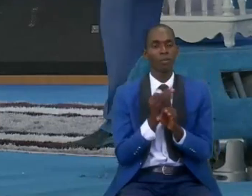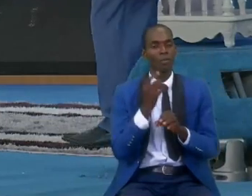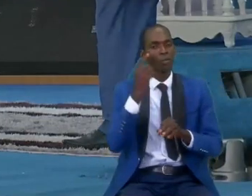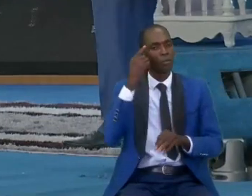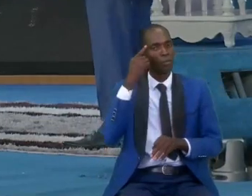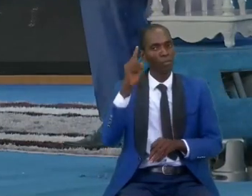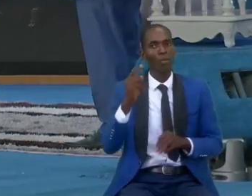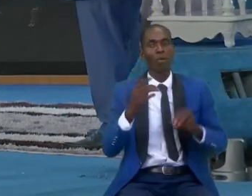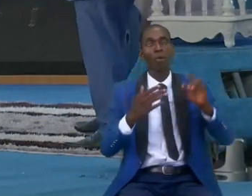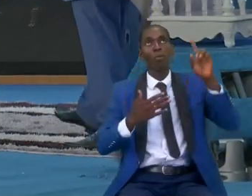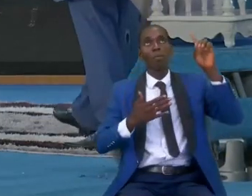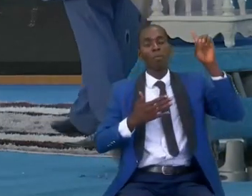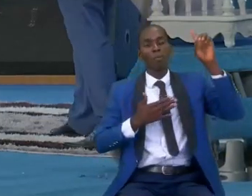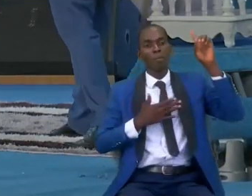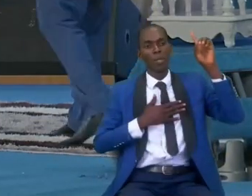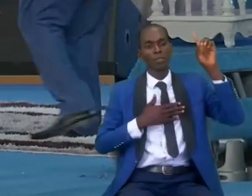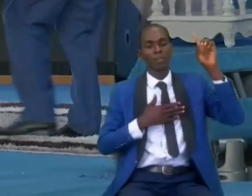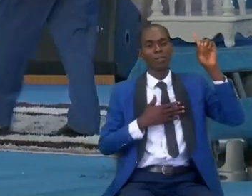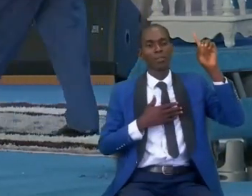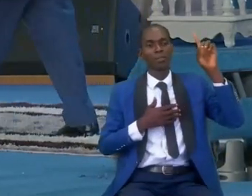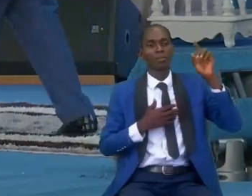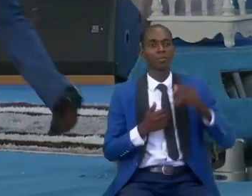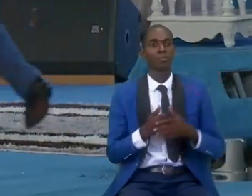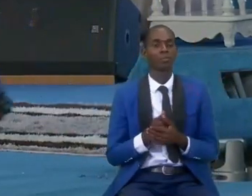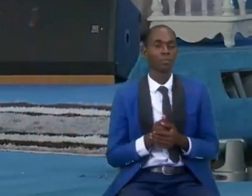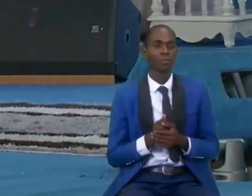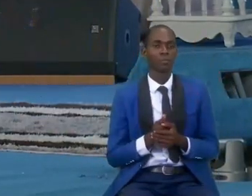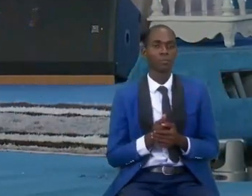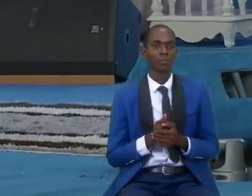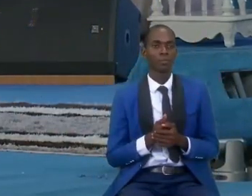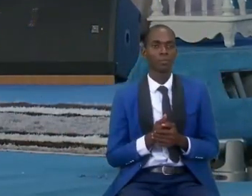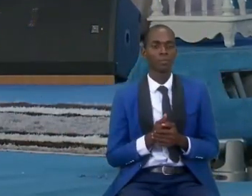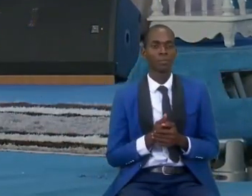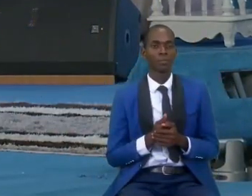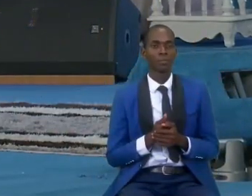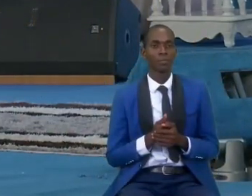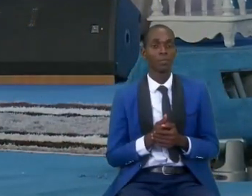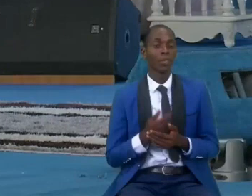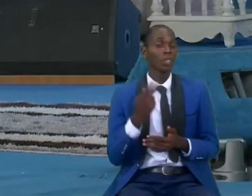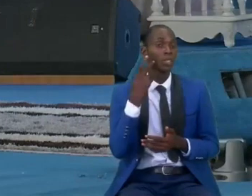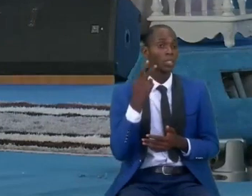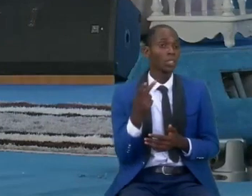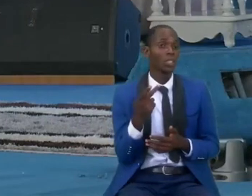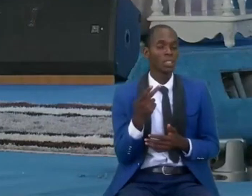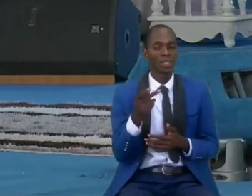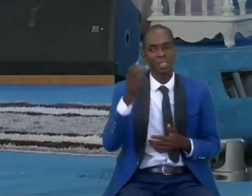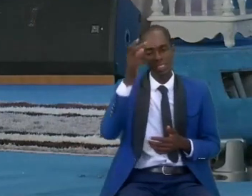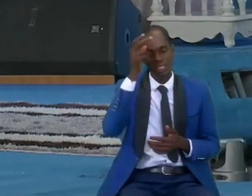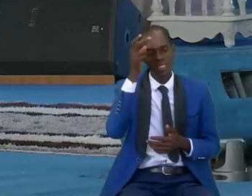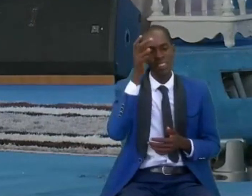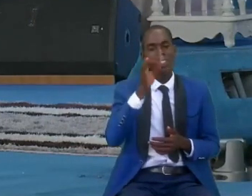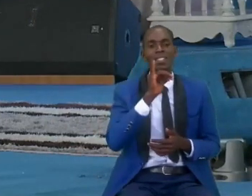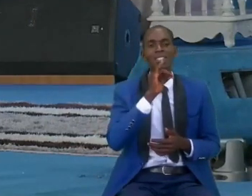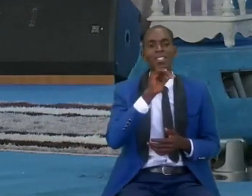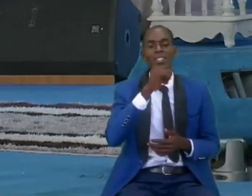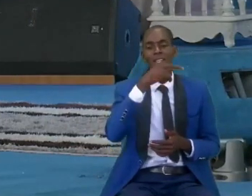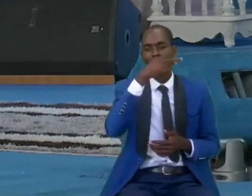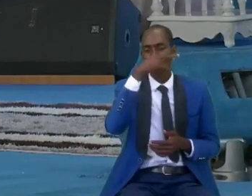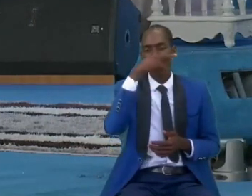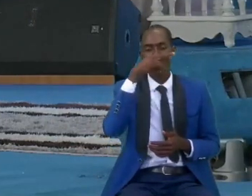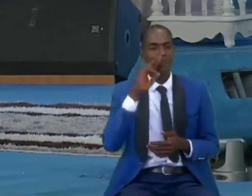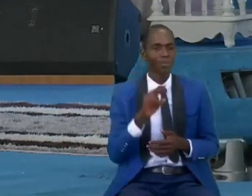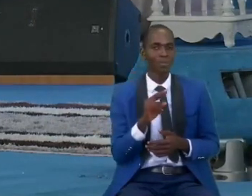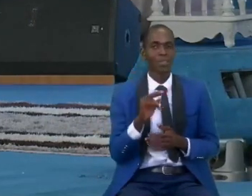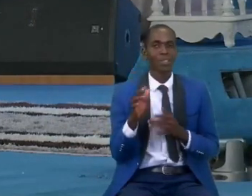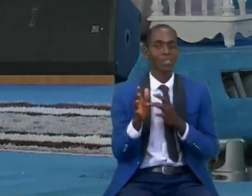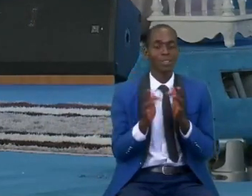myself. You know, Satan is a thief. And Jesus said, the thief cometh to